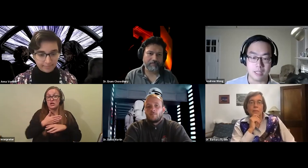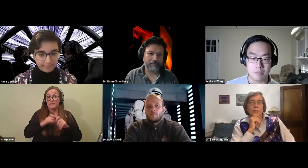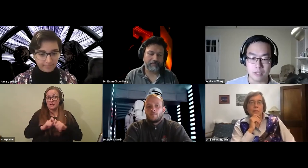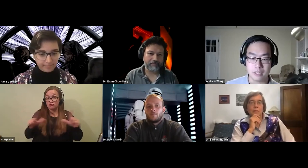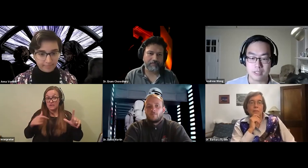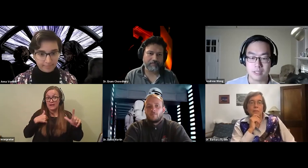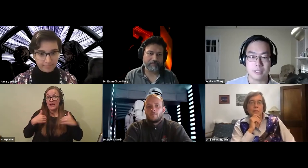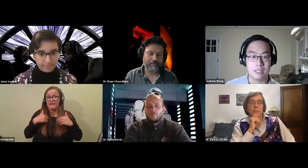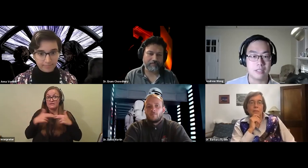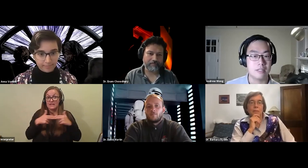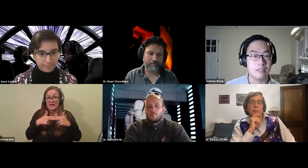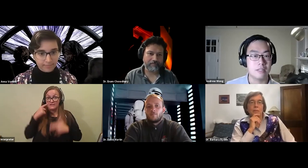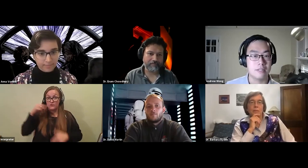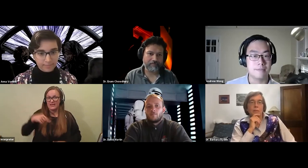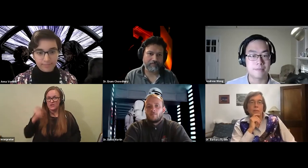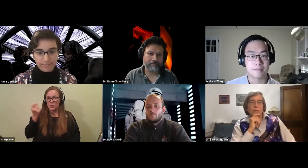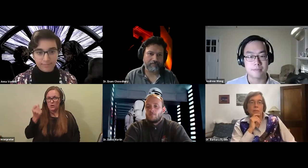slides for this. Let me see.